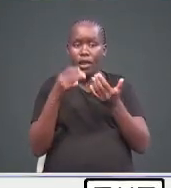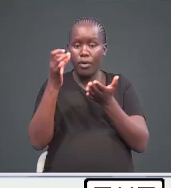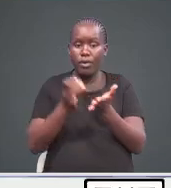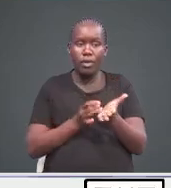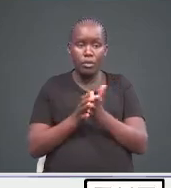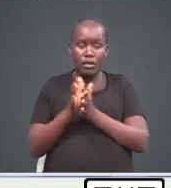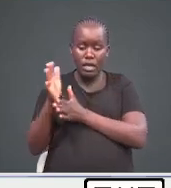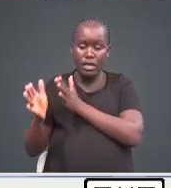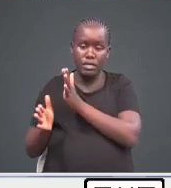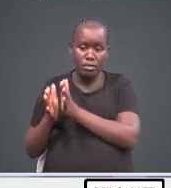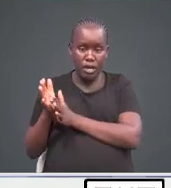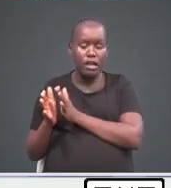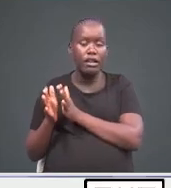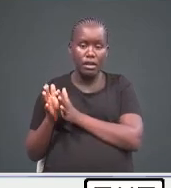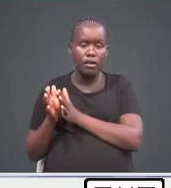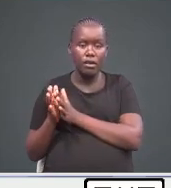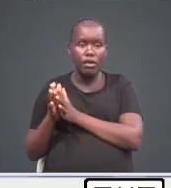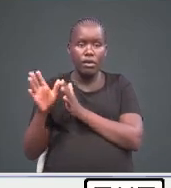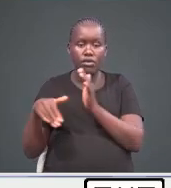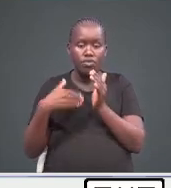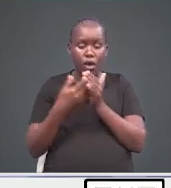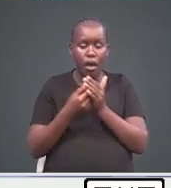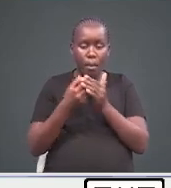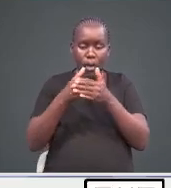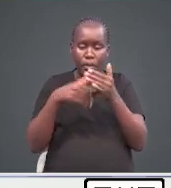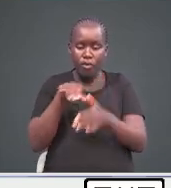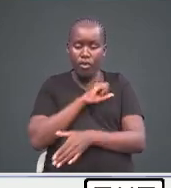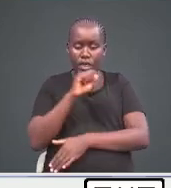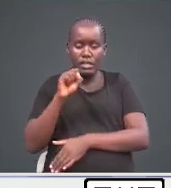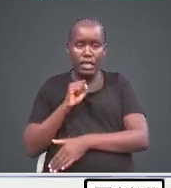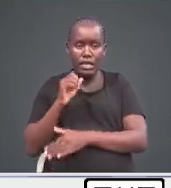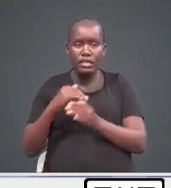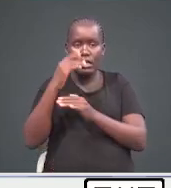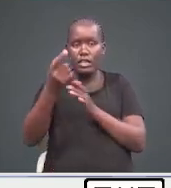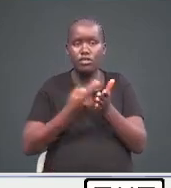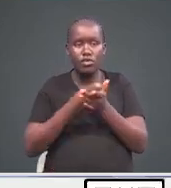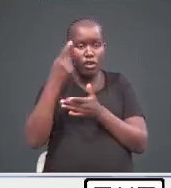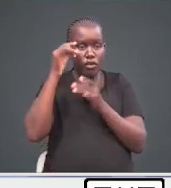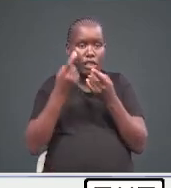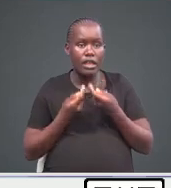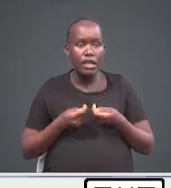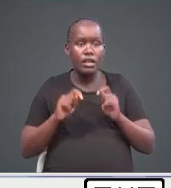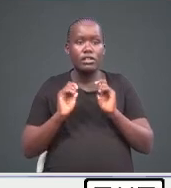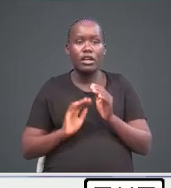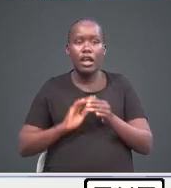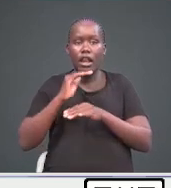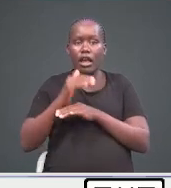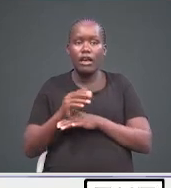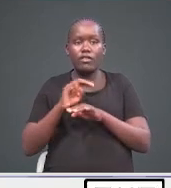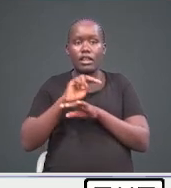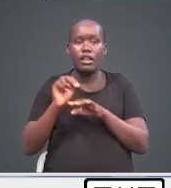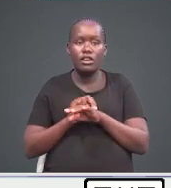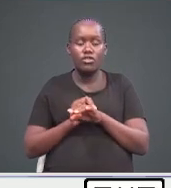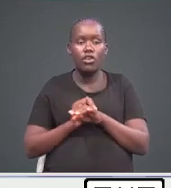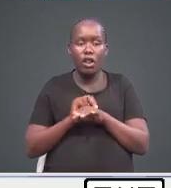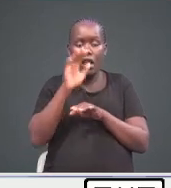is scheduled. Gachagua is scheduled to appear before the Senate next week for the trial. This is after the National Assembly voted